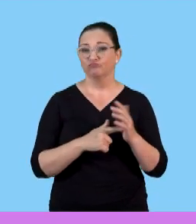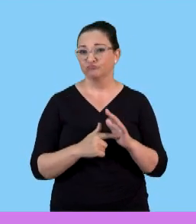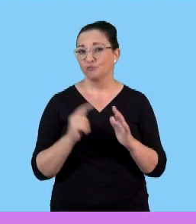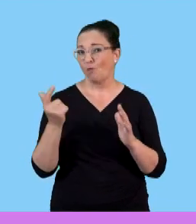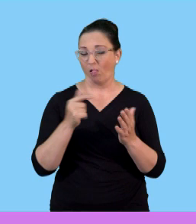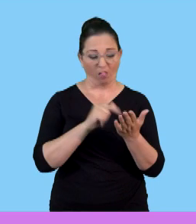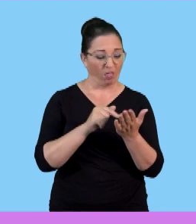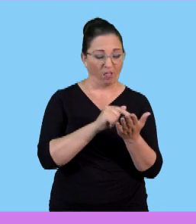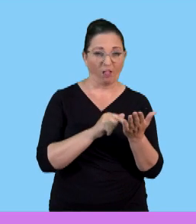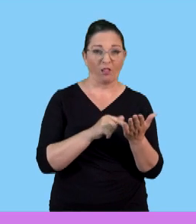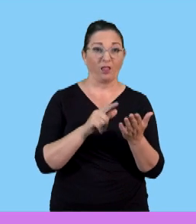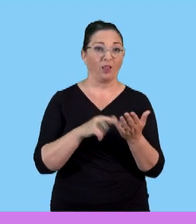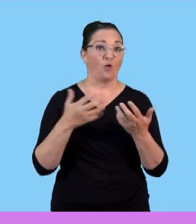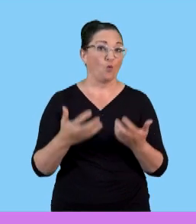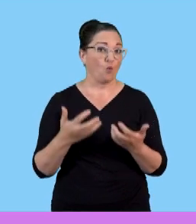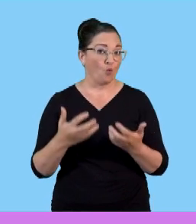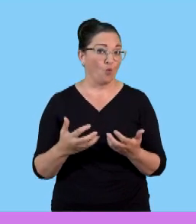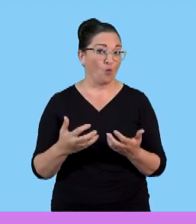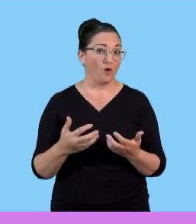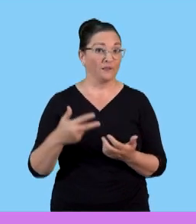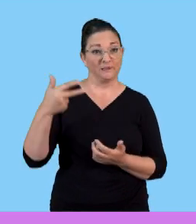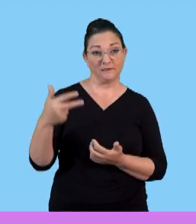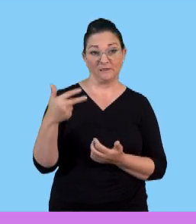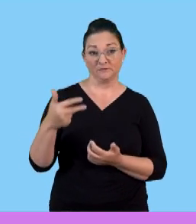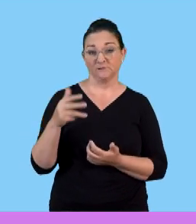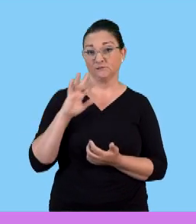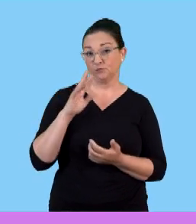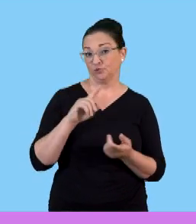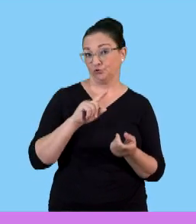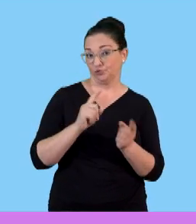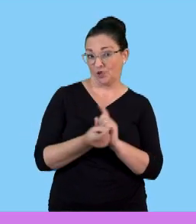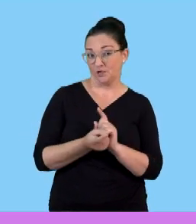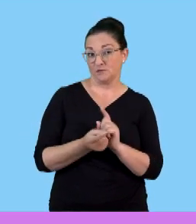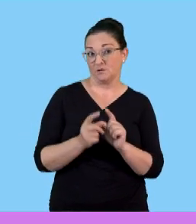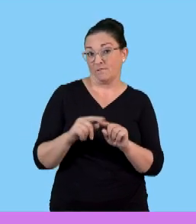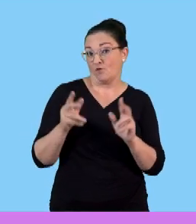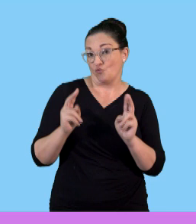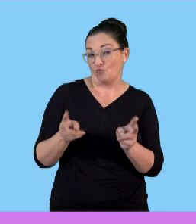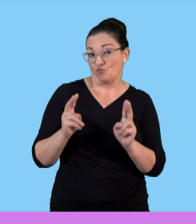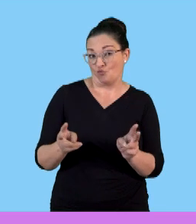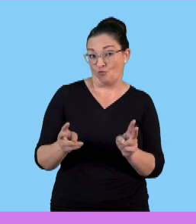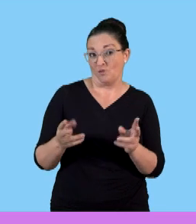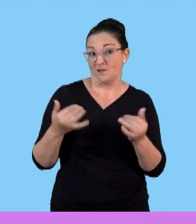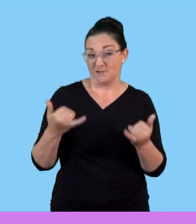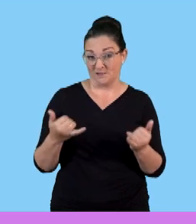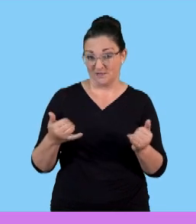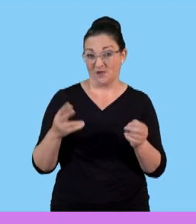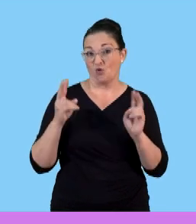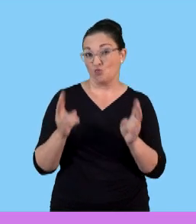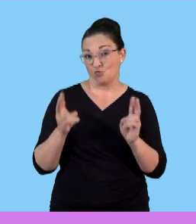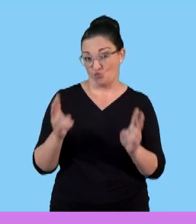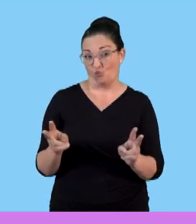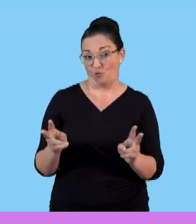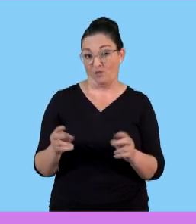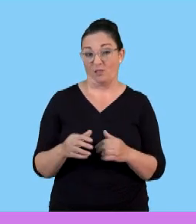all calculation, right, whether his weight classification will change from his current status as normal. So currently, his